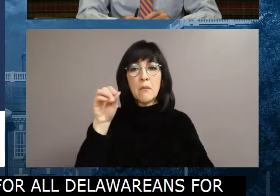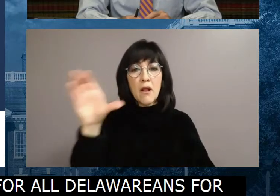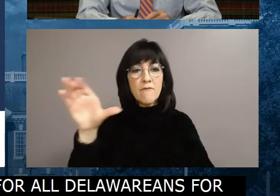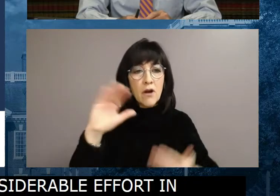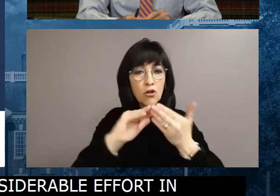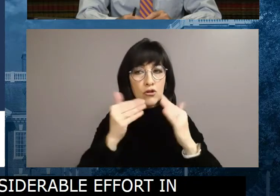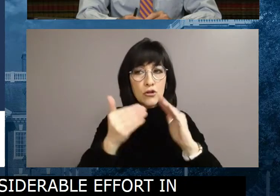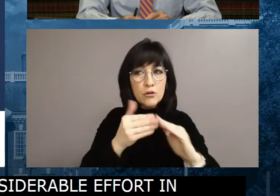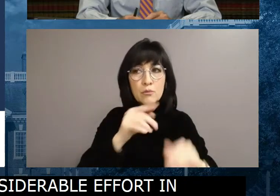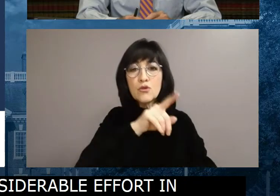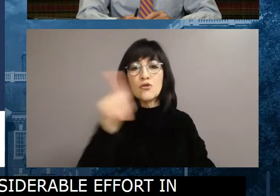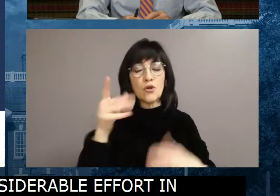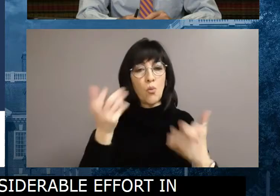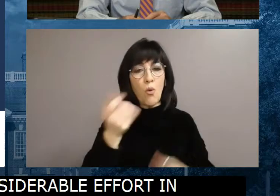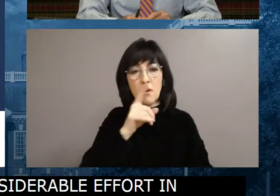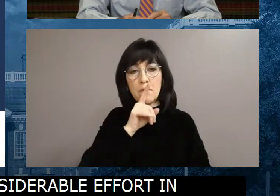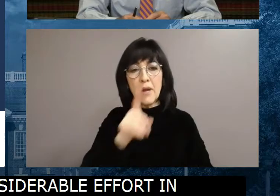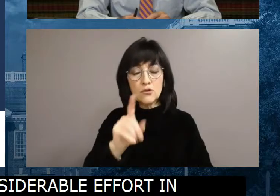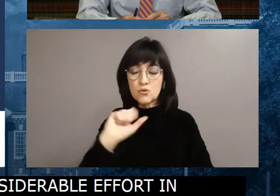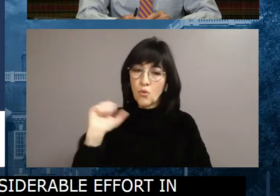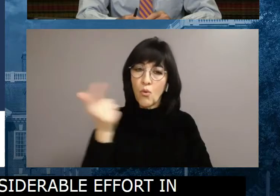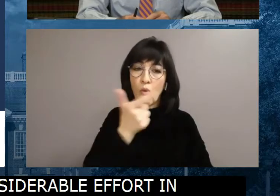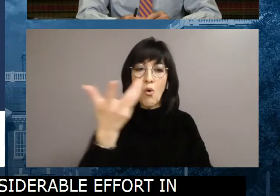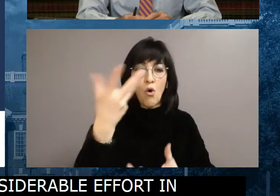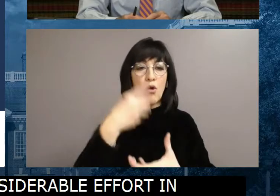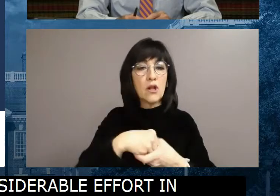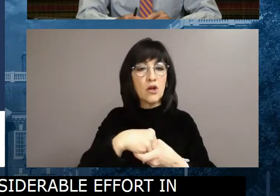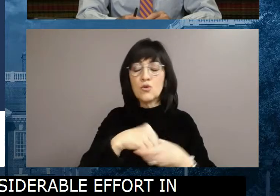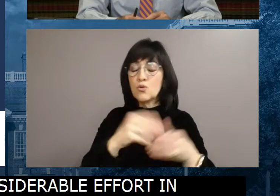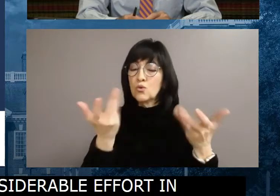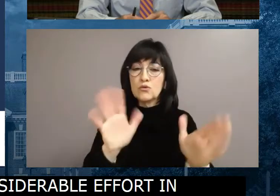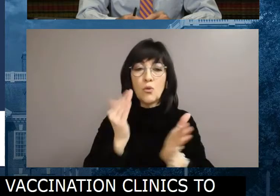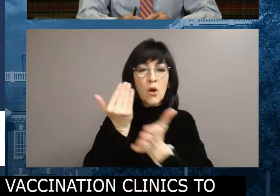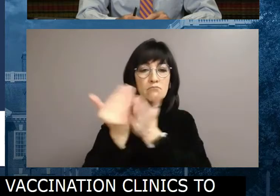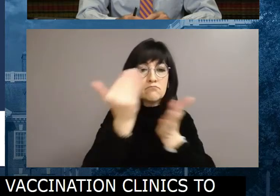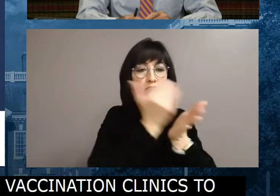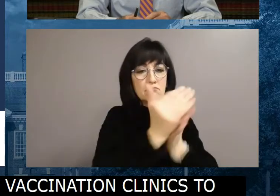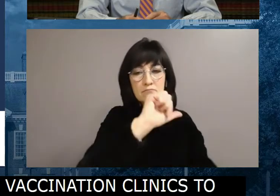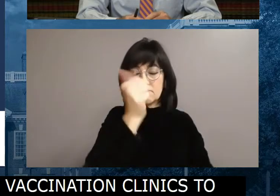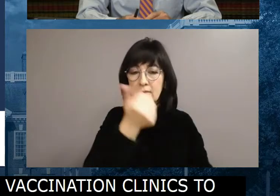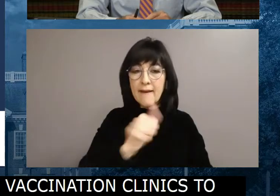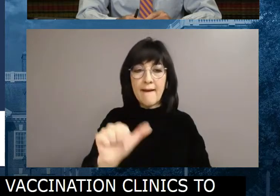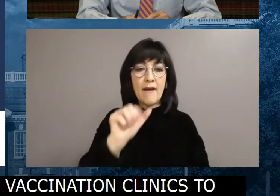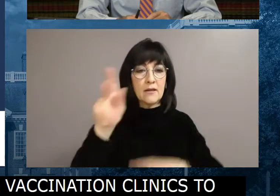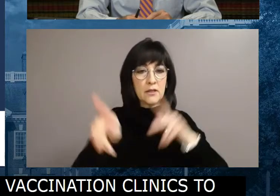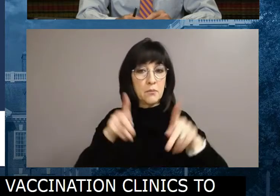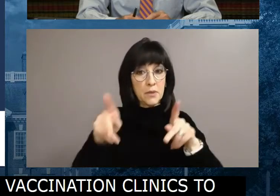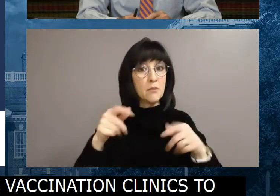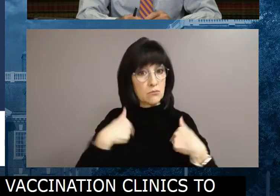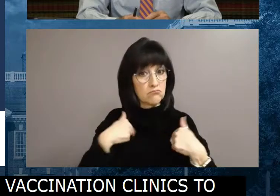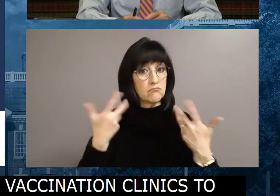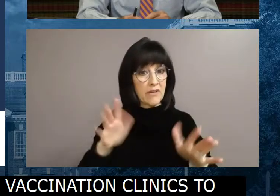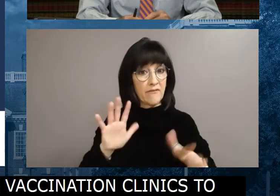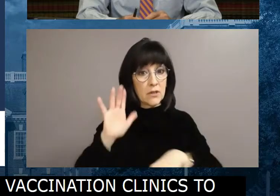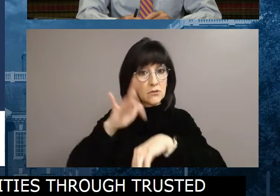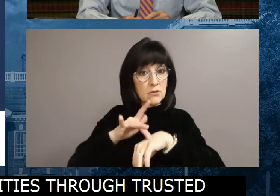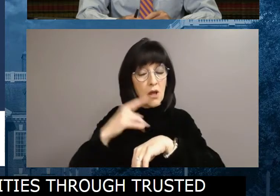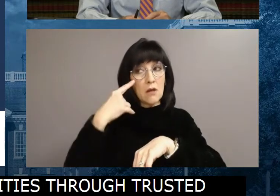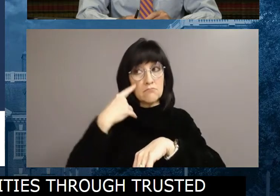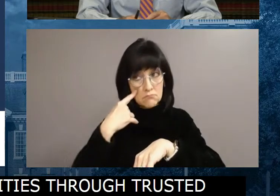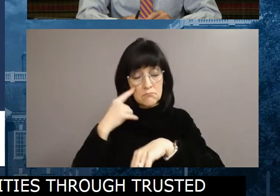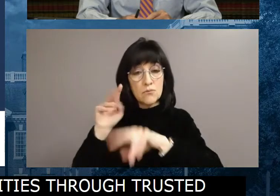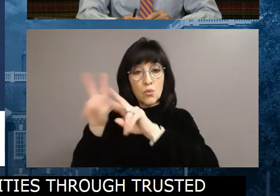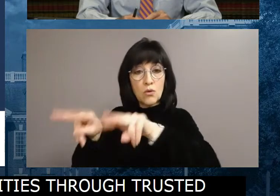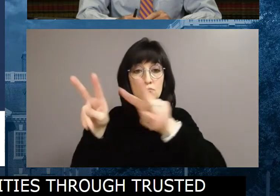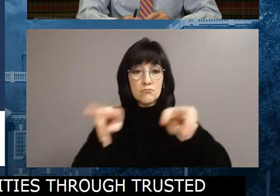those neighborhoods and communities through trusted partners. I have visited a number of those sites, and they are very